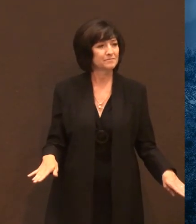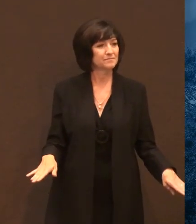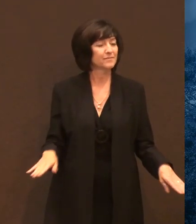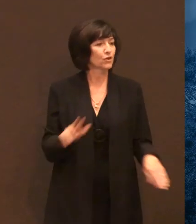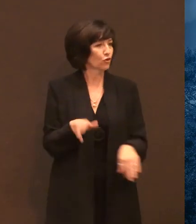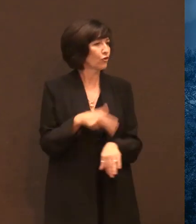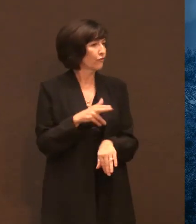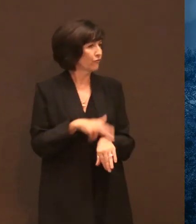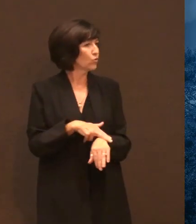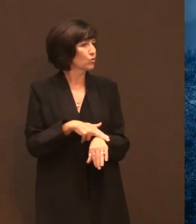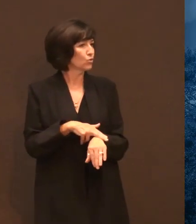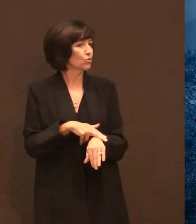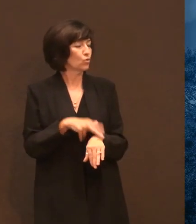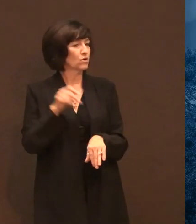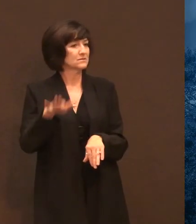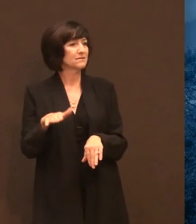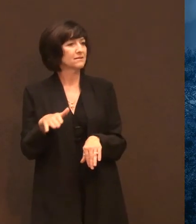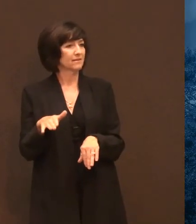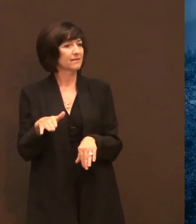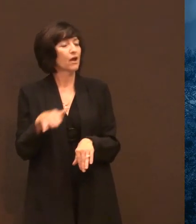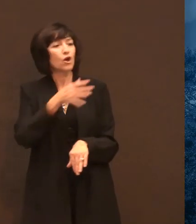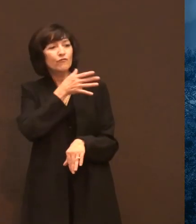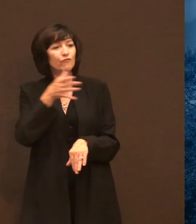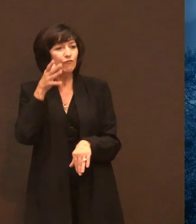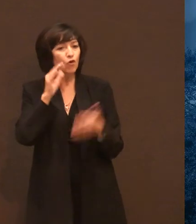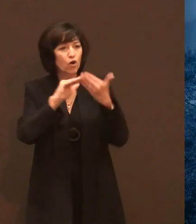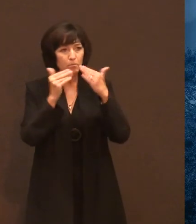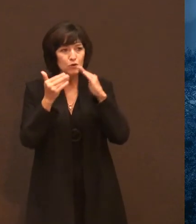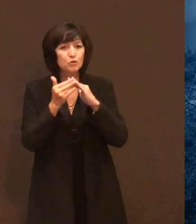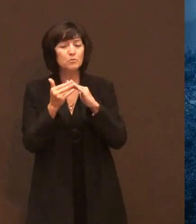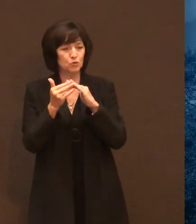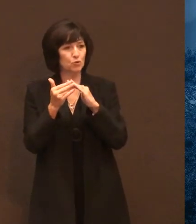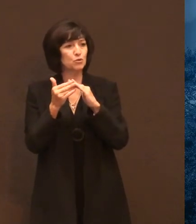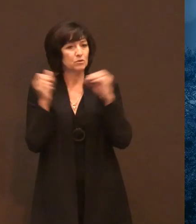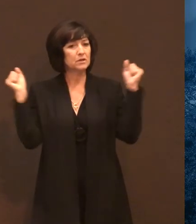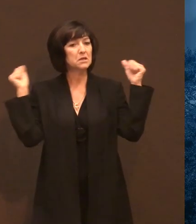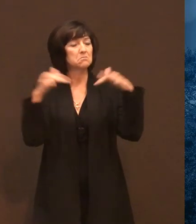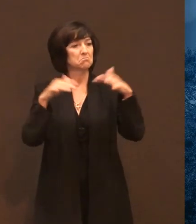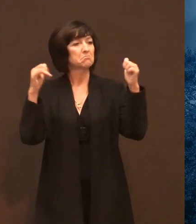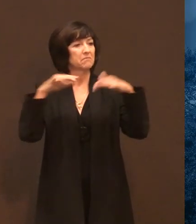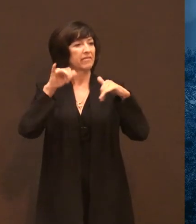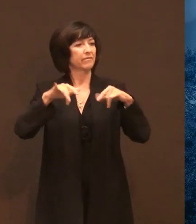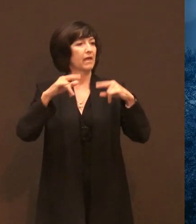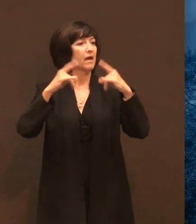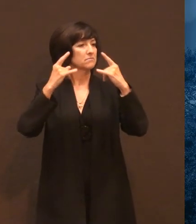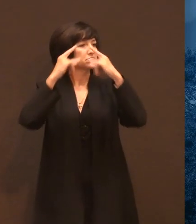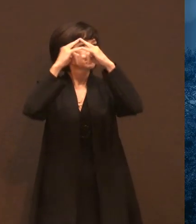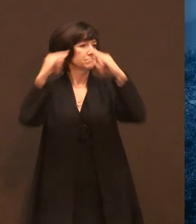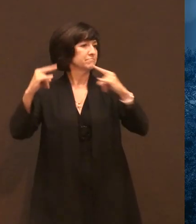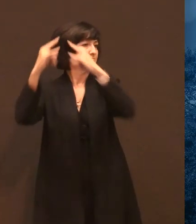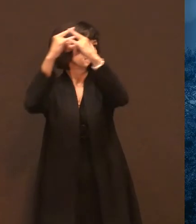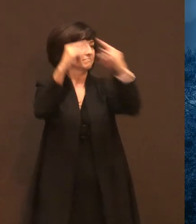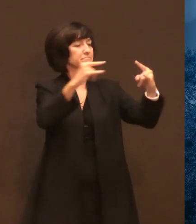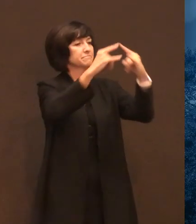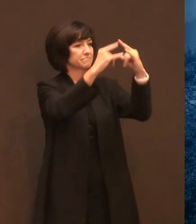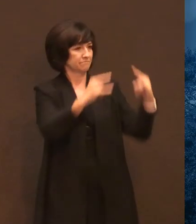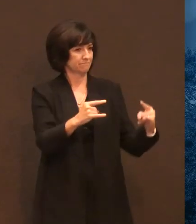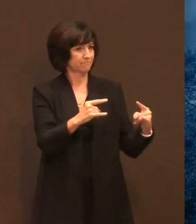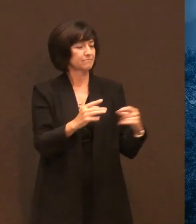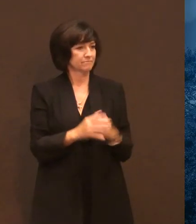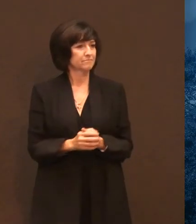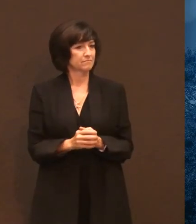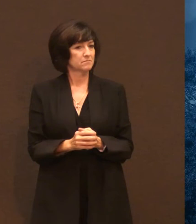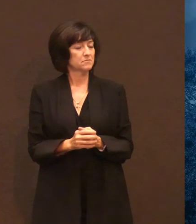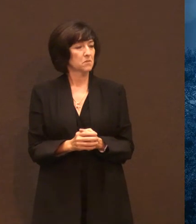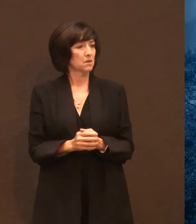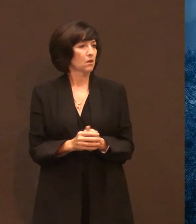the farm community that gathers in the pavilions as well, which even in a regular